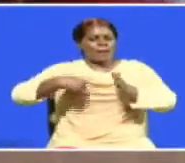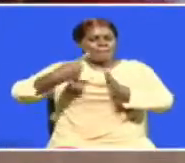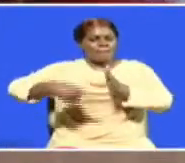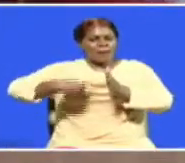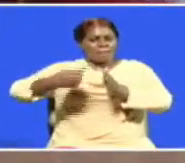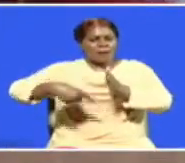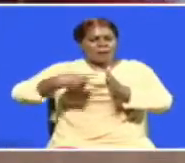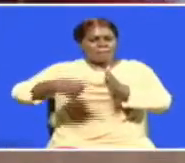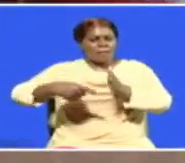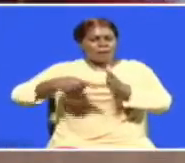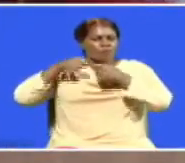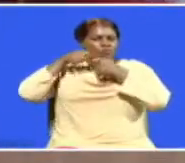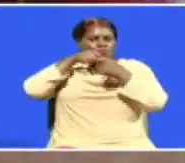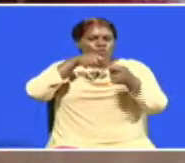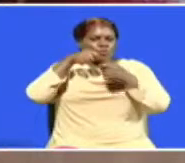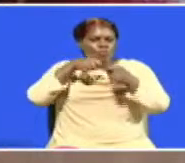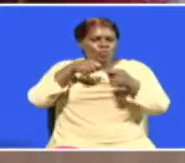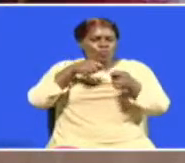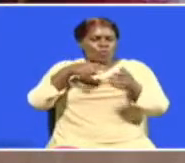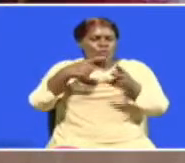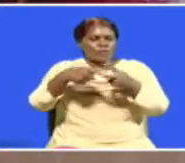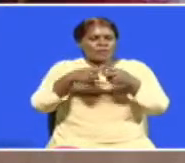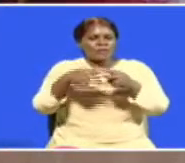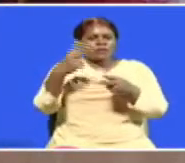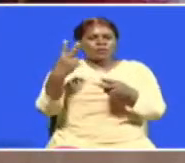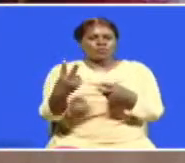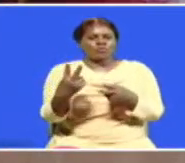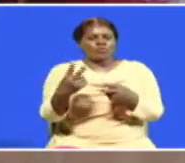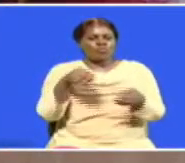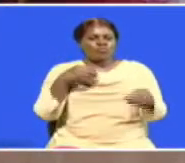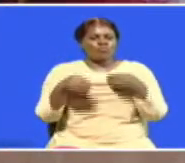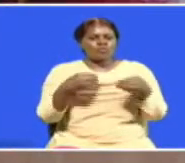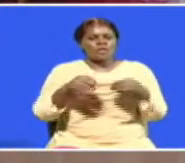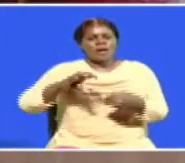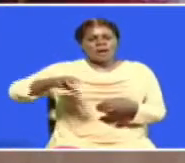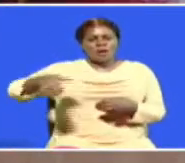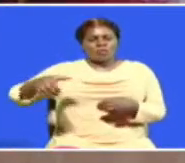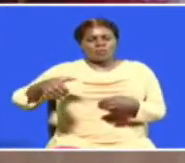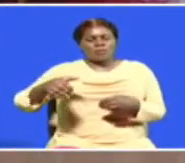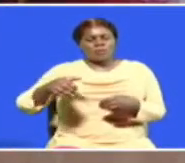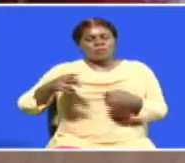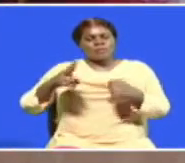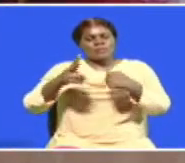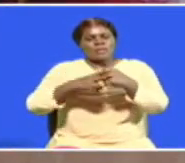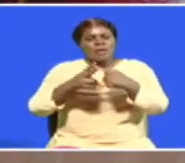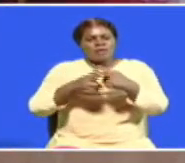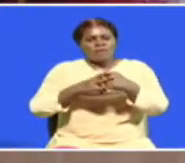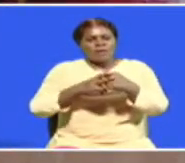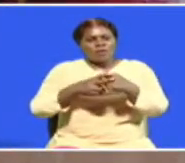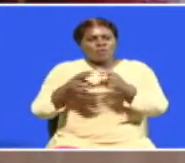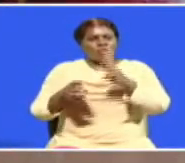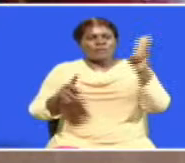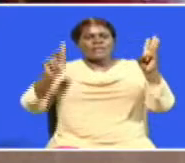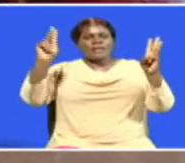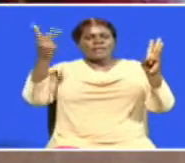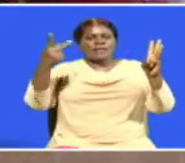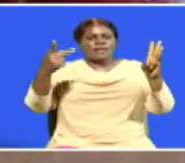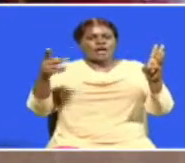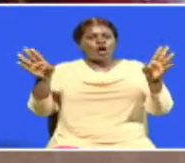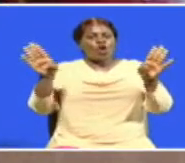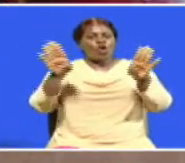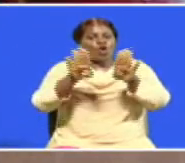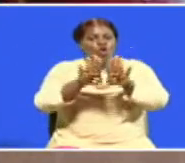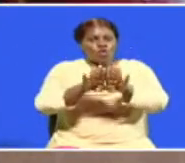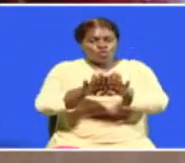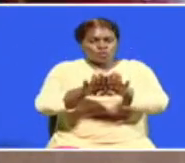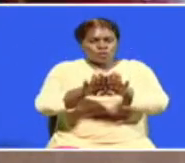gradual cane crushing. The two millers domiciled in Busia County were among seven in western Kenya that had their